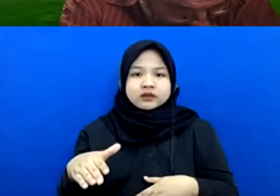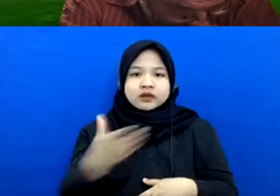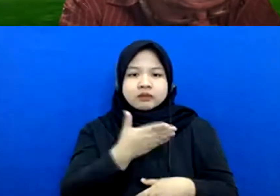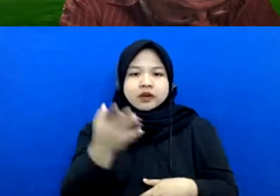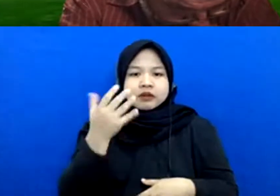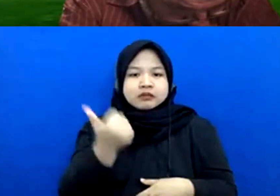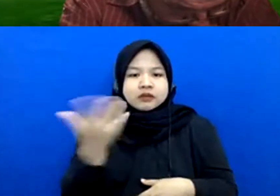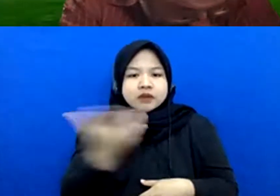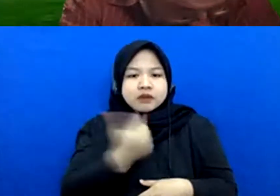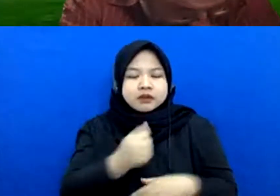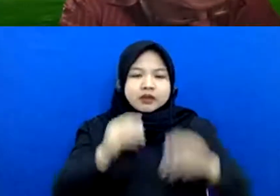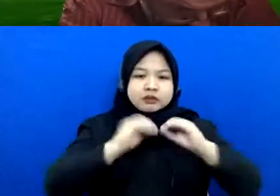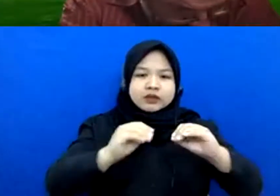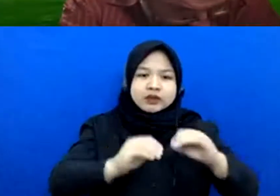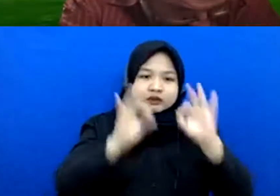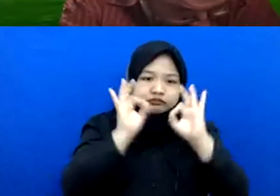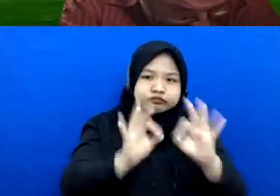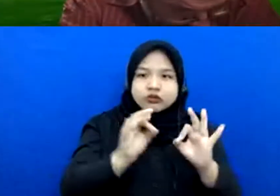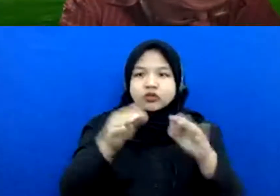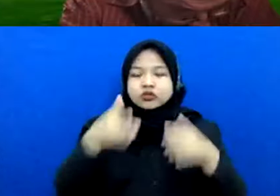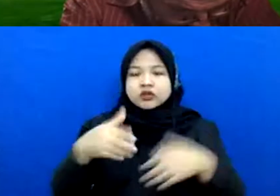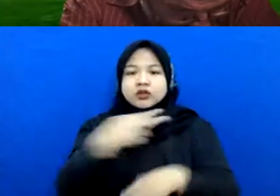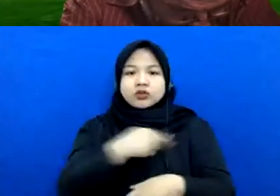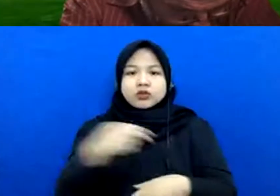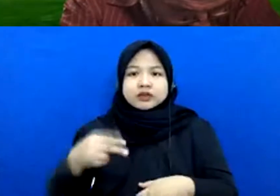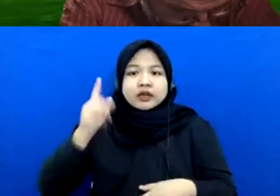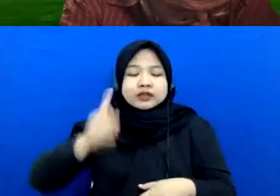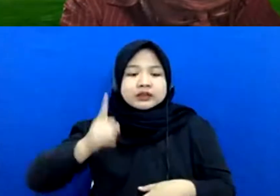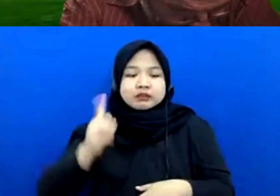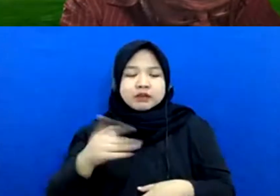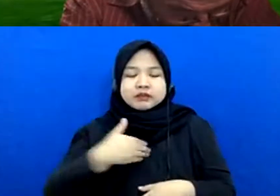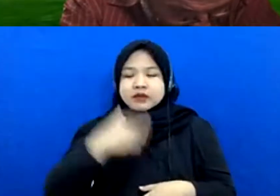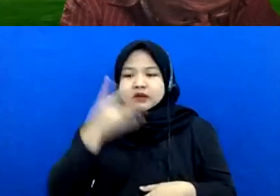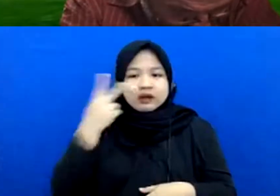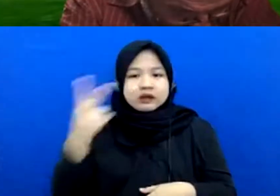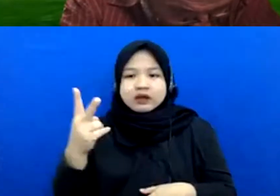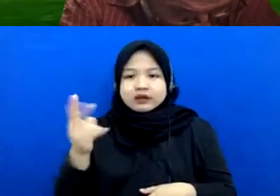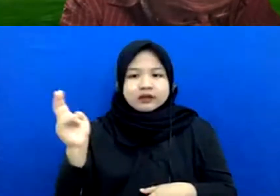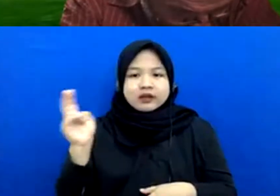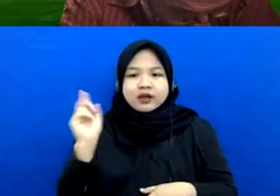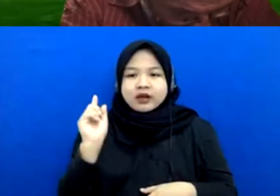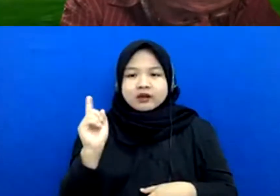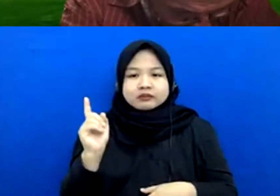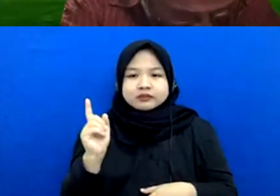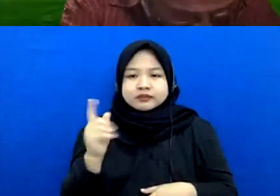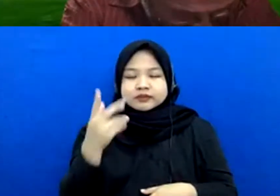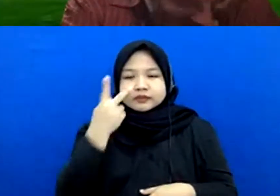get a proper education, especially in Indonesia, because I don't see a lot of